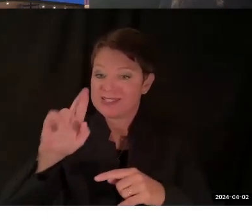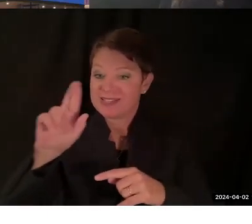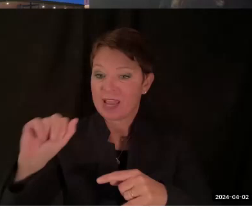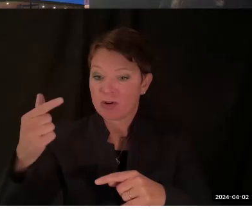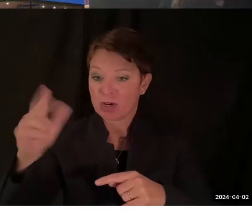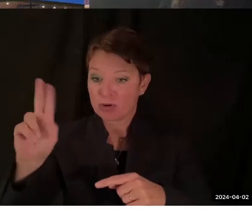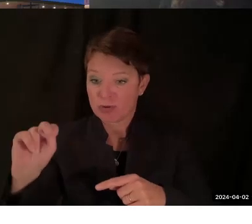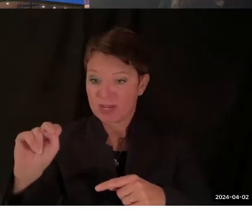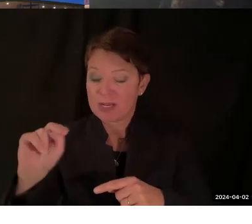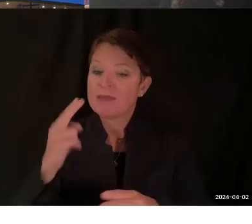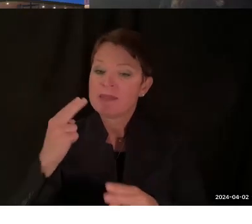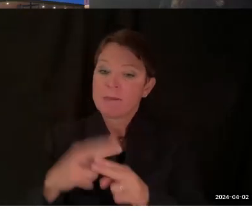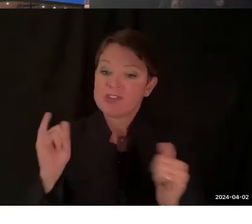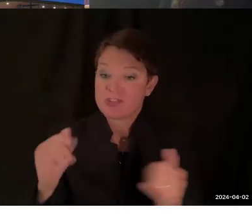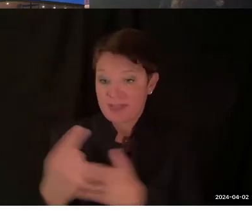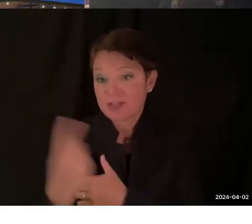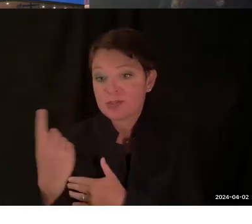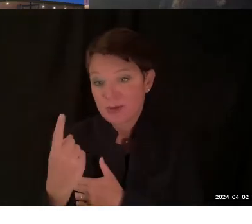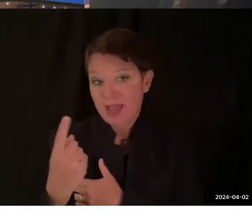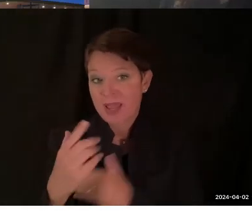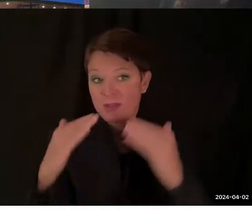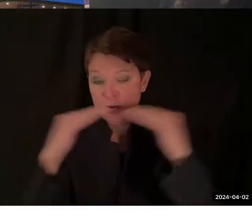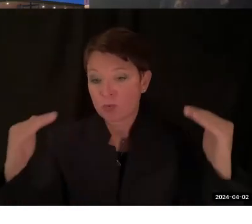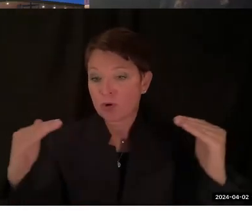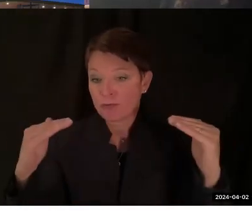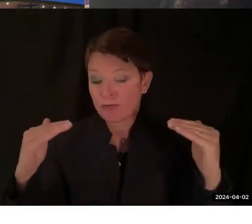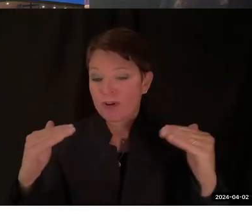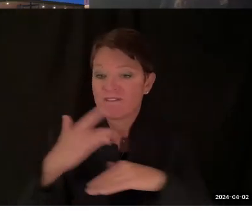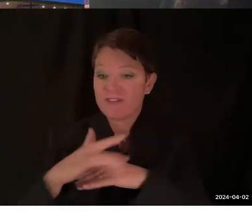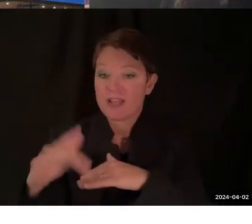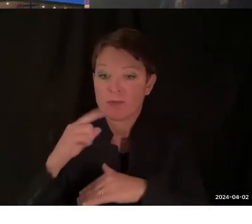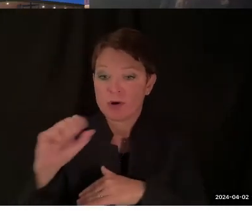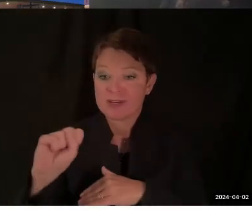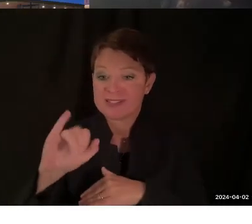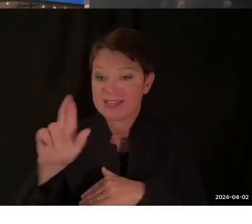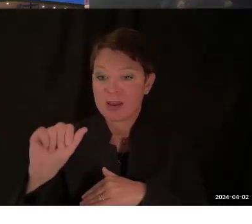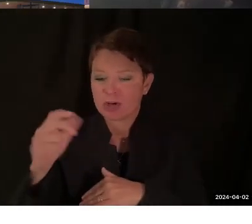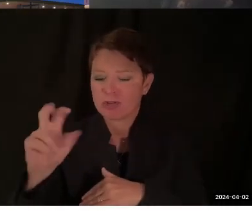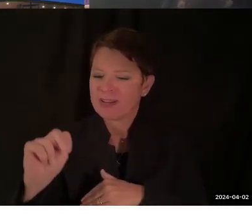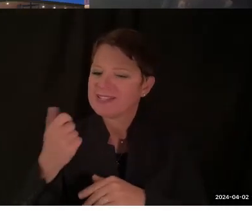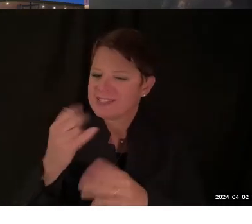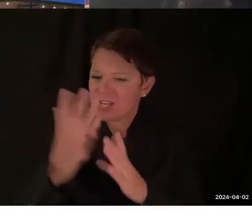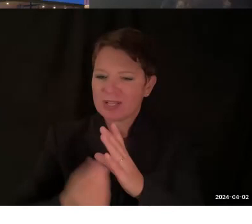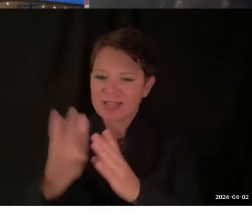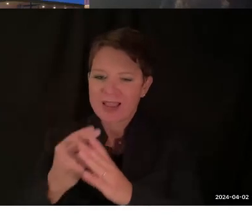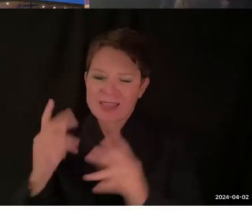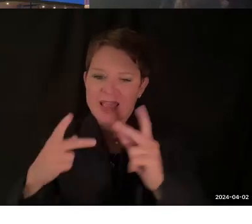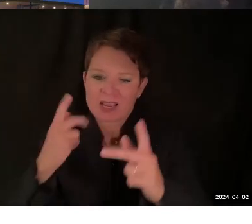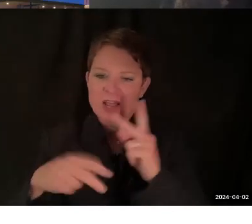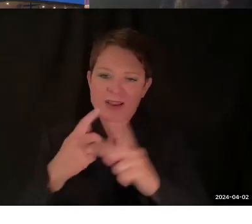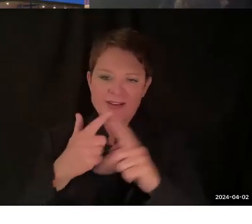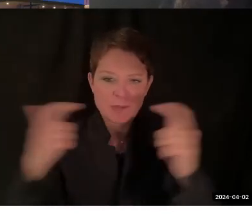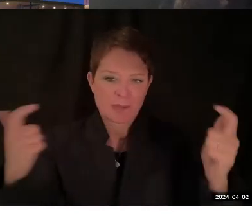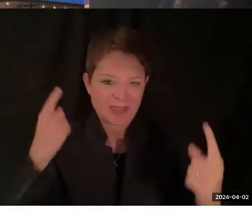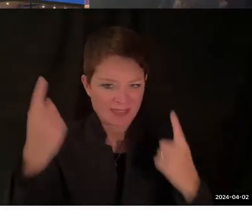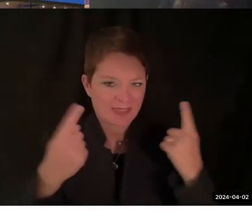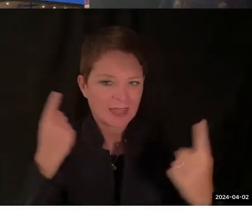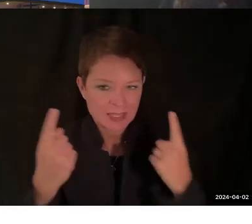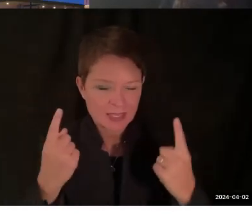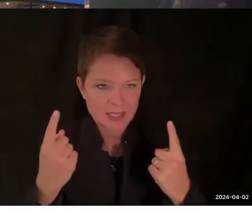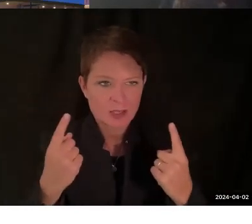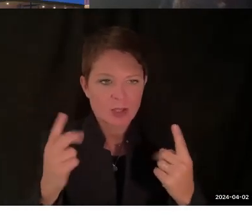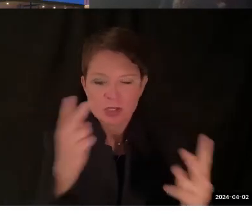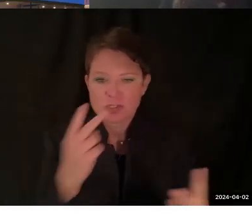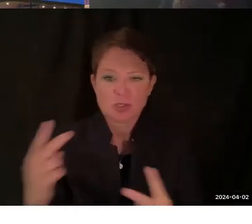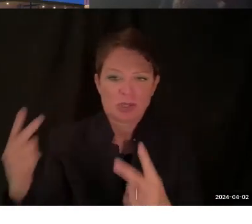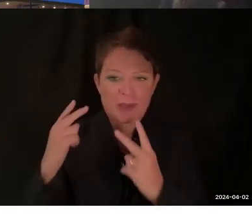else mentioned that in the comments today. I think that this proposal is still lacking in that kind of really big thinking. In order to look